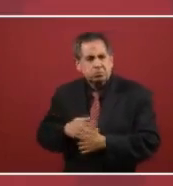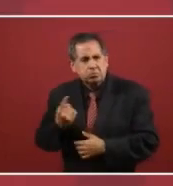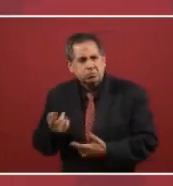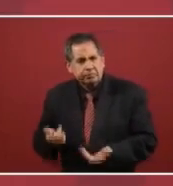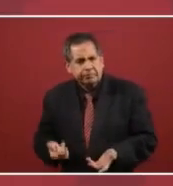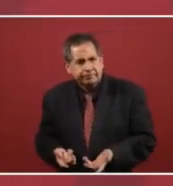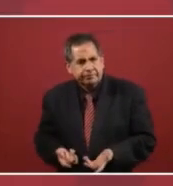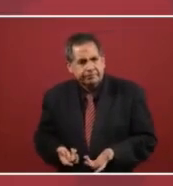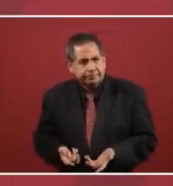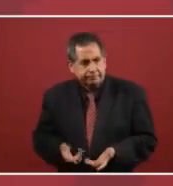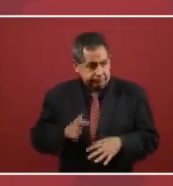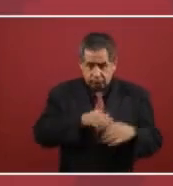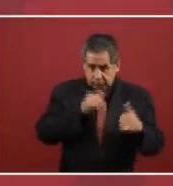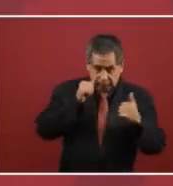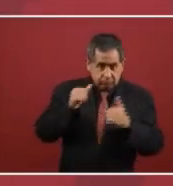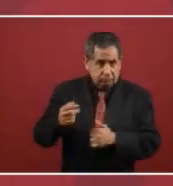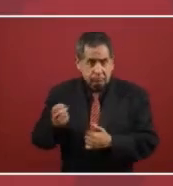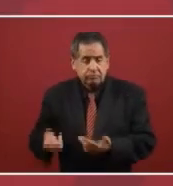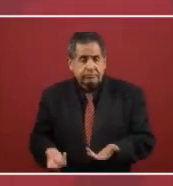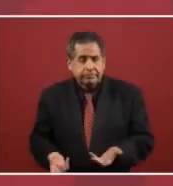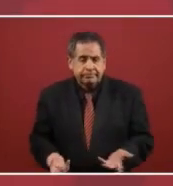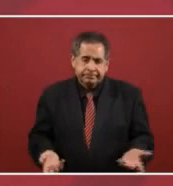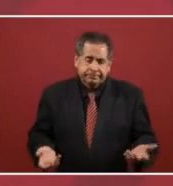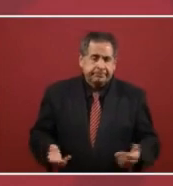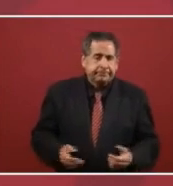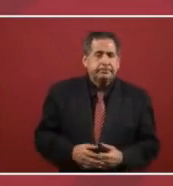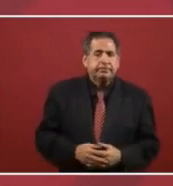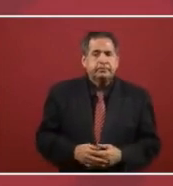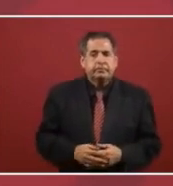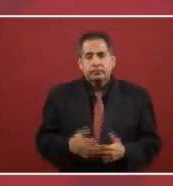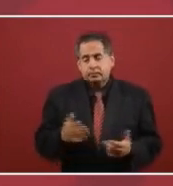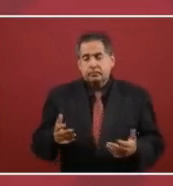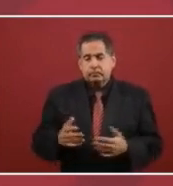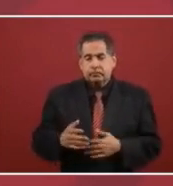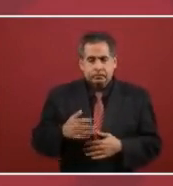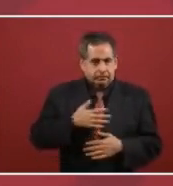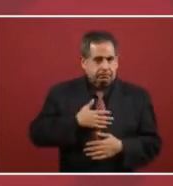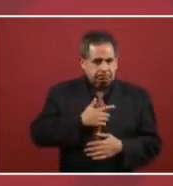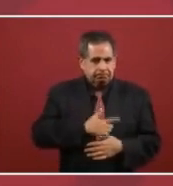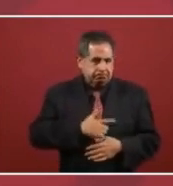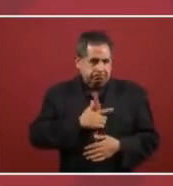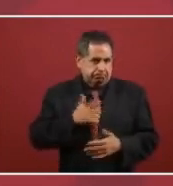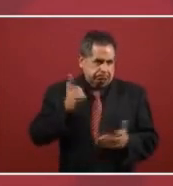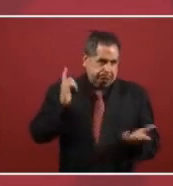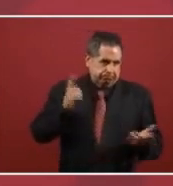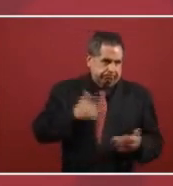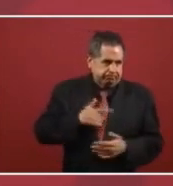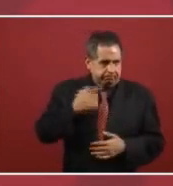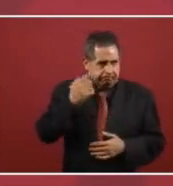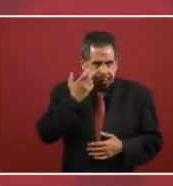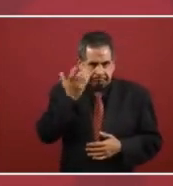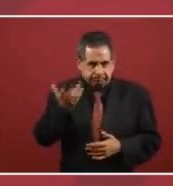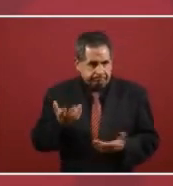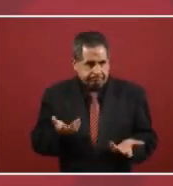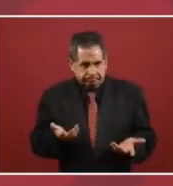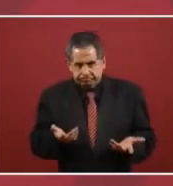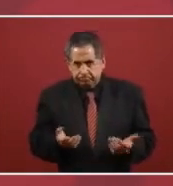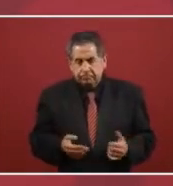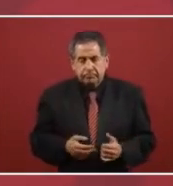se atiende eso. Why were, if you attend that, Entonces, sí me gustaría yes, I would like that. que